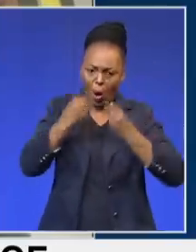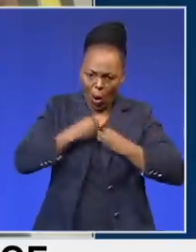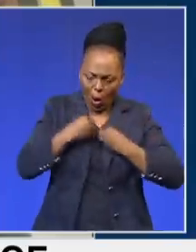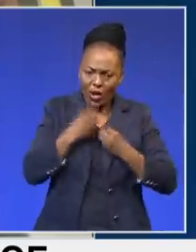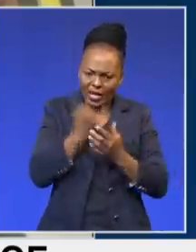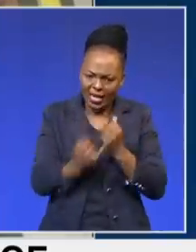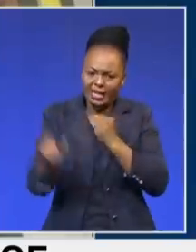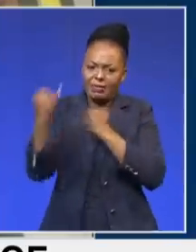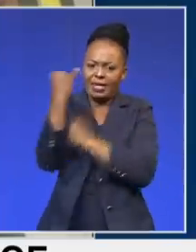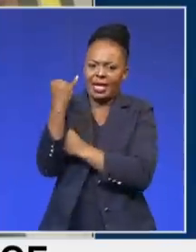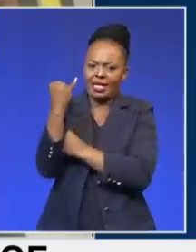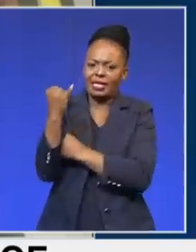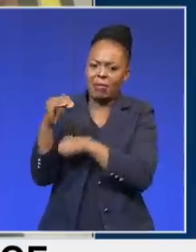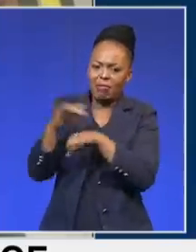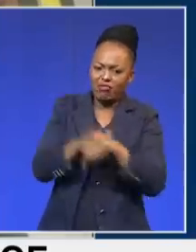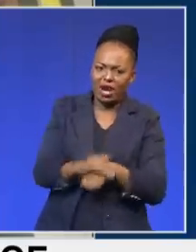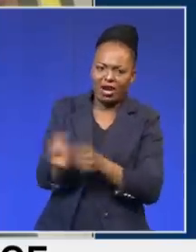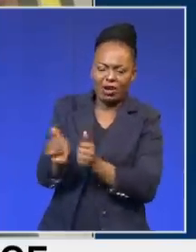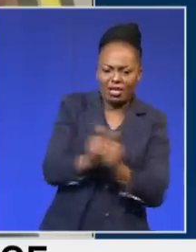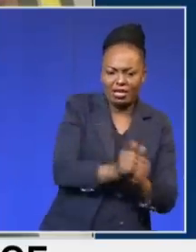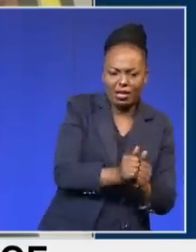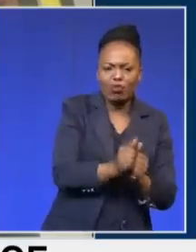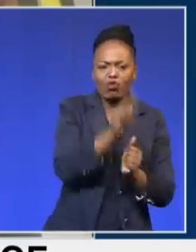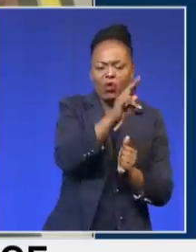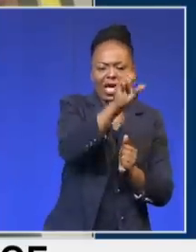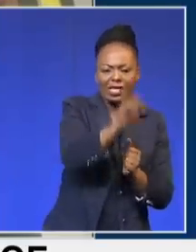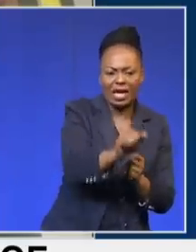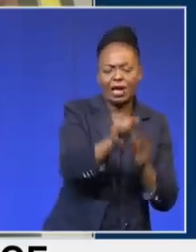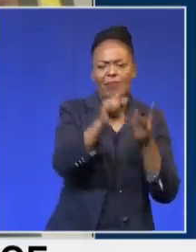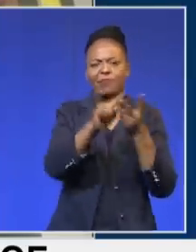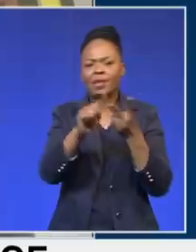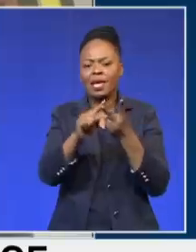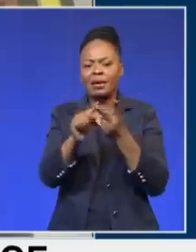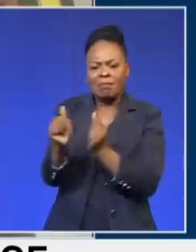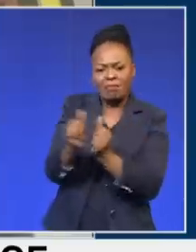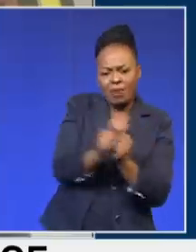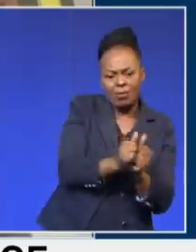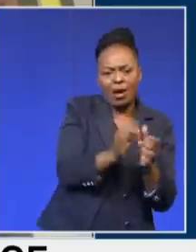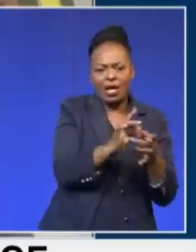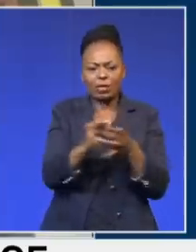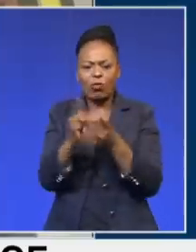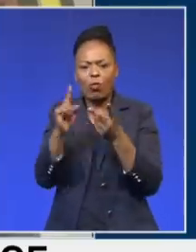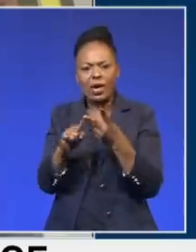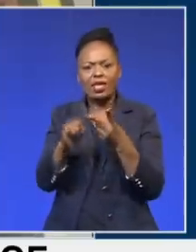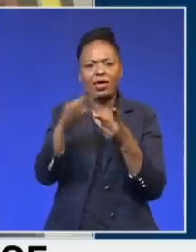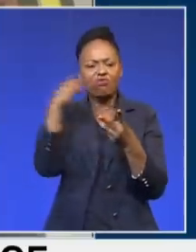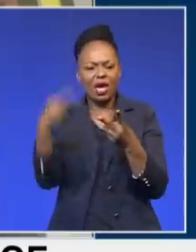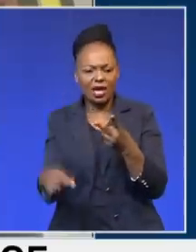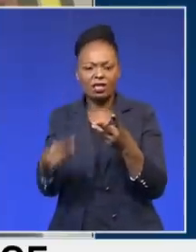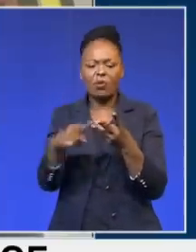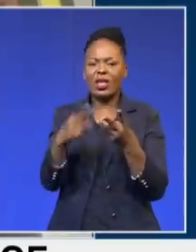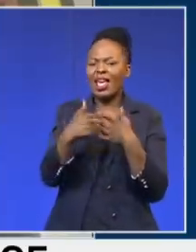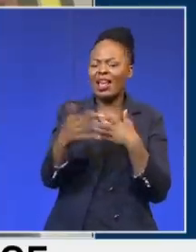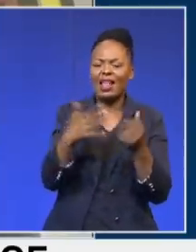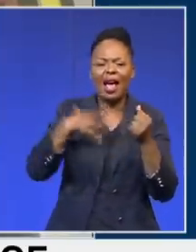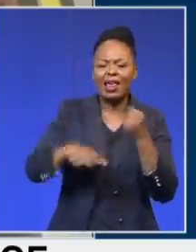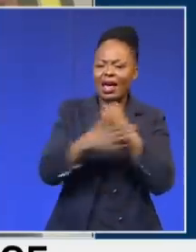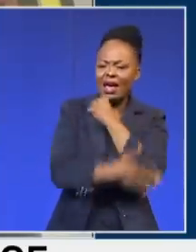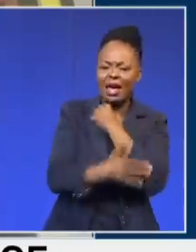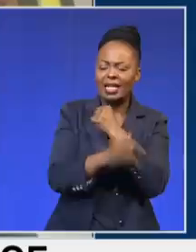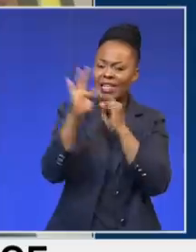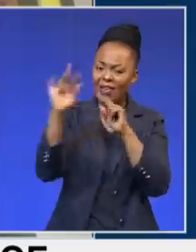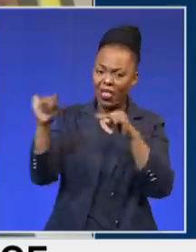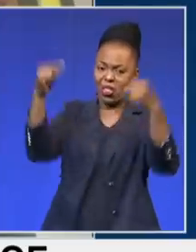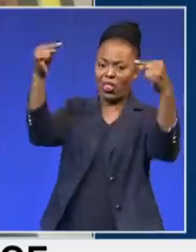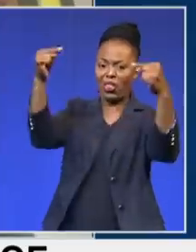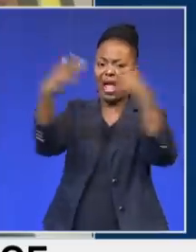sovereign relationship with the USA. We have a sovereign, independent relationship with Russia, with China, with any other country. And where they have differences